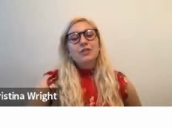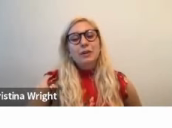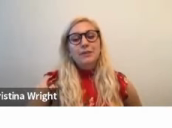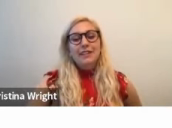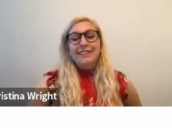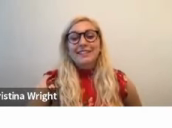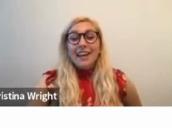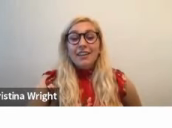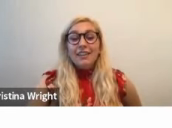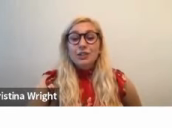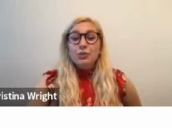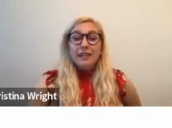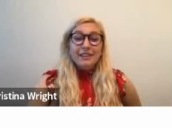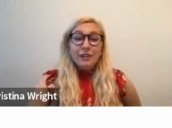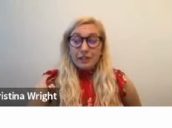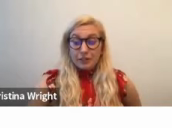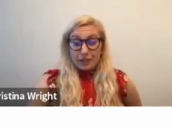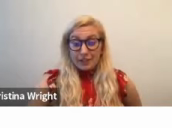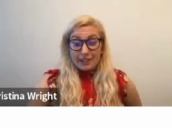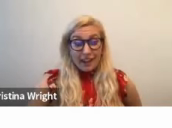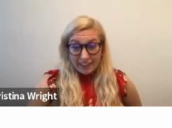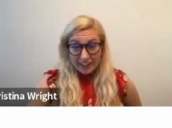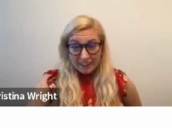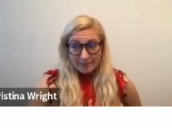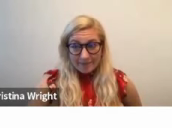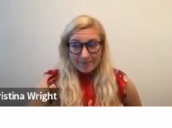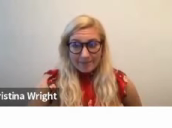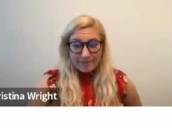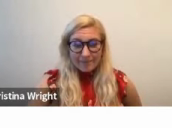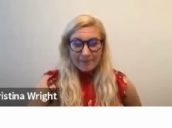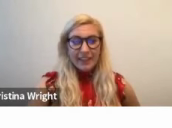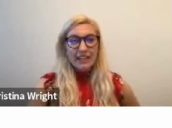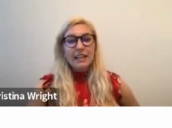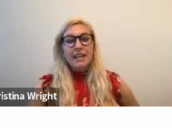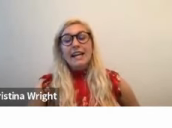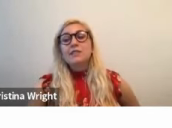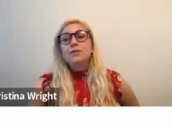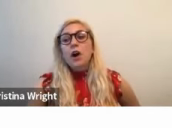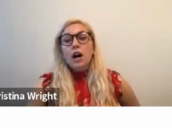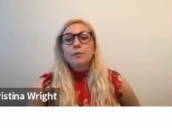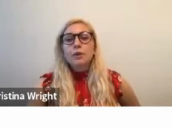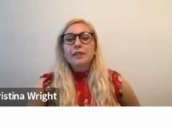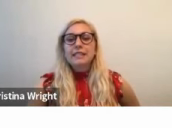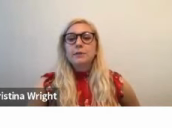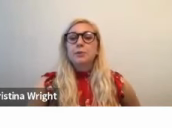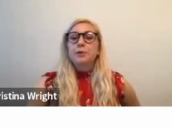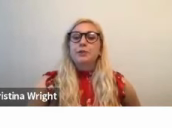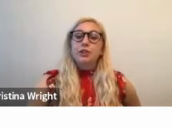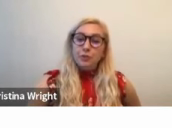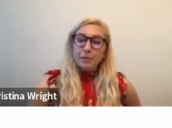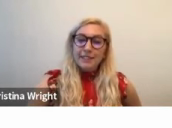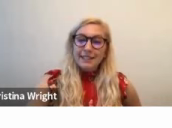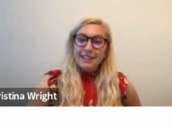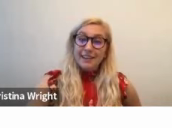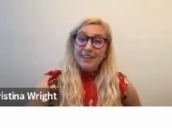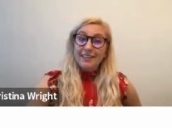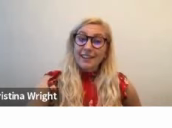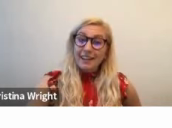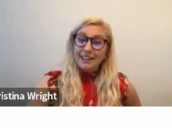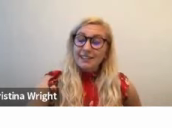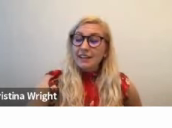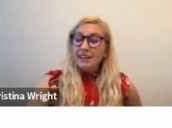The extra numbers on the scale shrink the critical trend to nothing. It's far more reasonable to represent